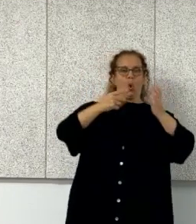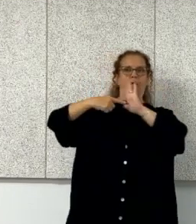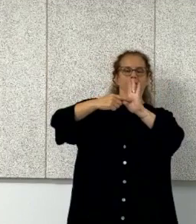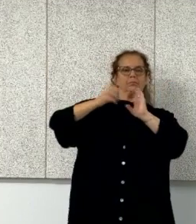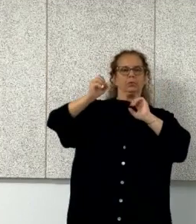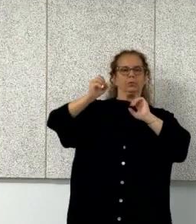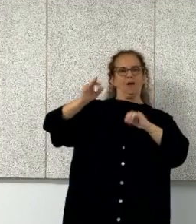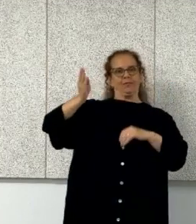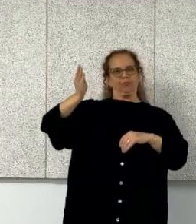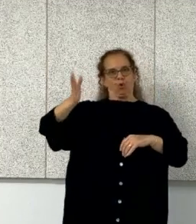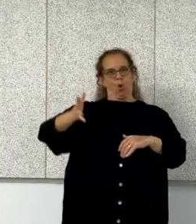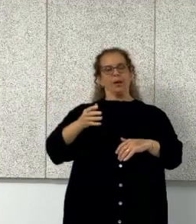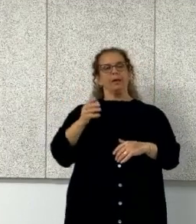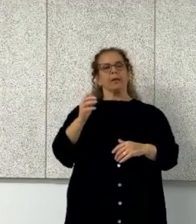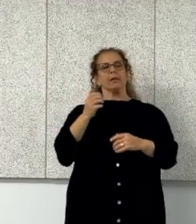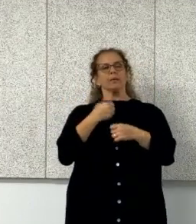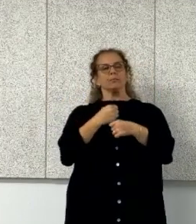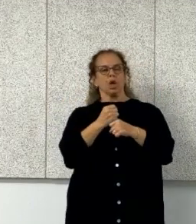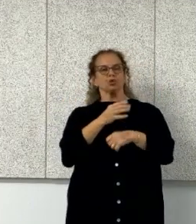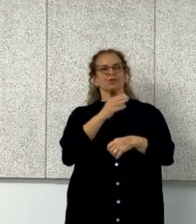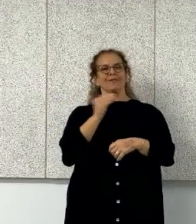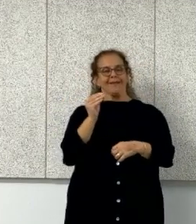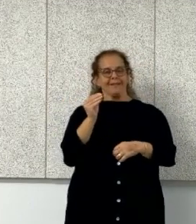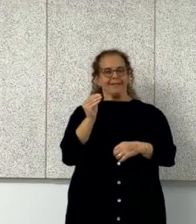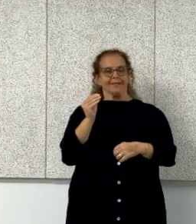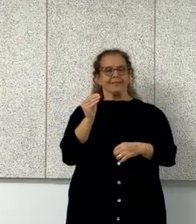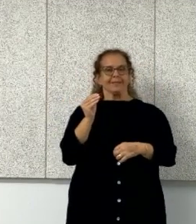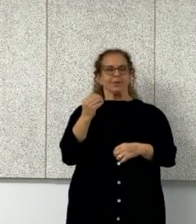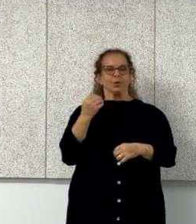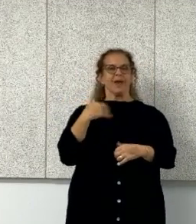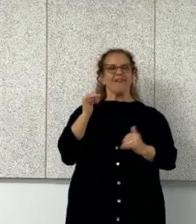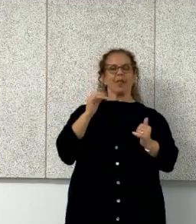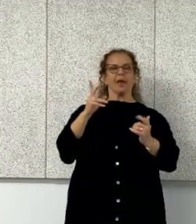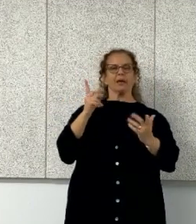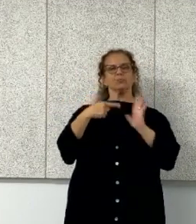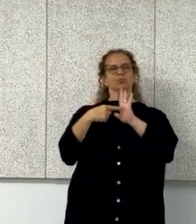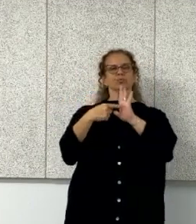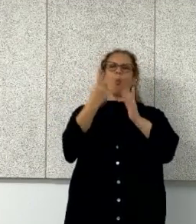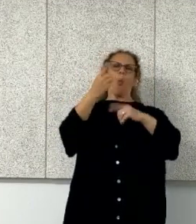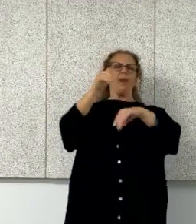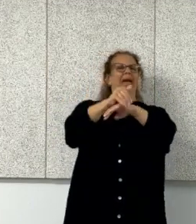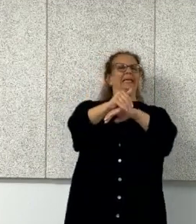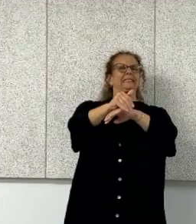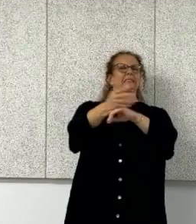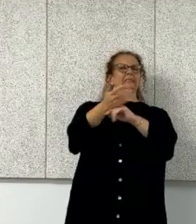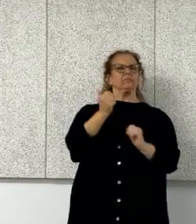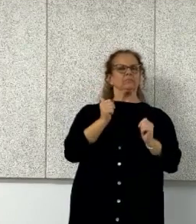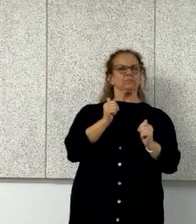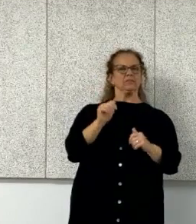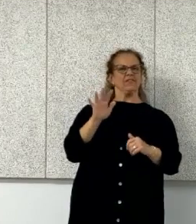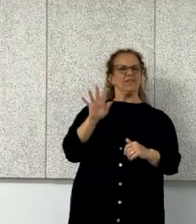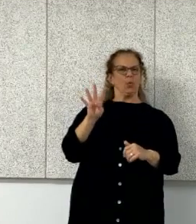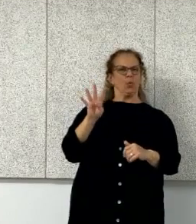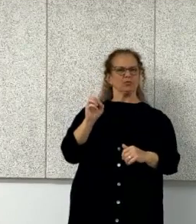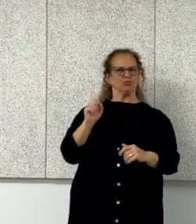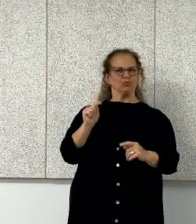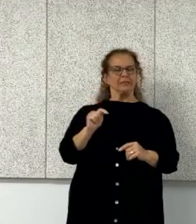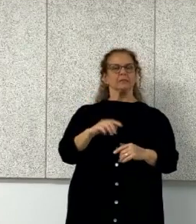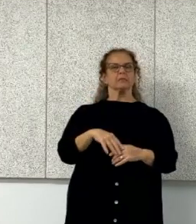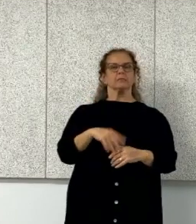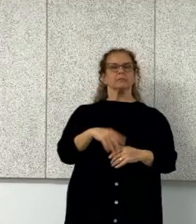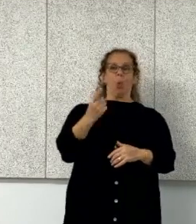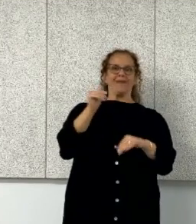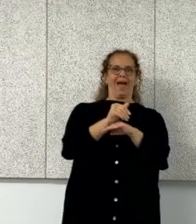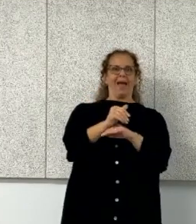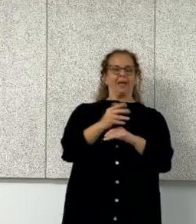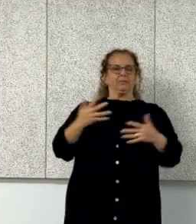productions. And then we also have, we do like a presents, like one-nighter situation on 54th Street. The one-night